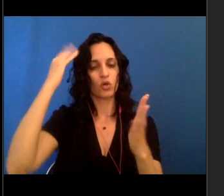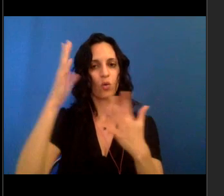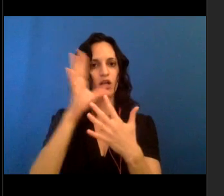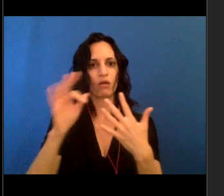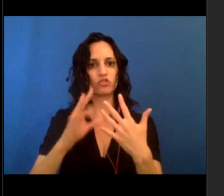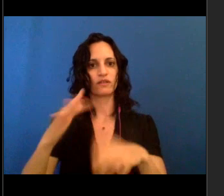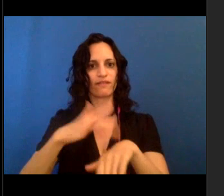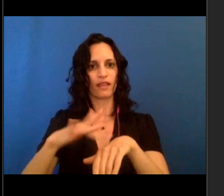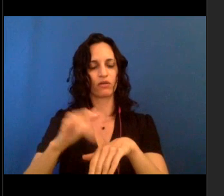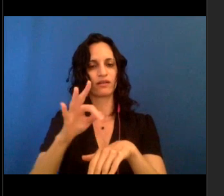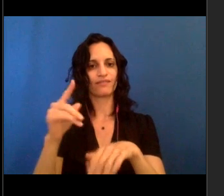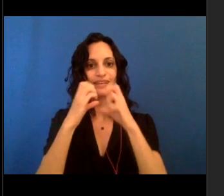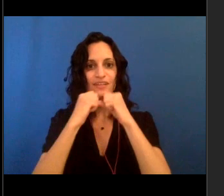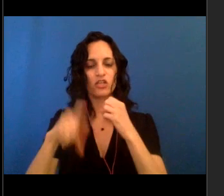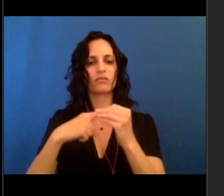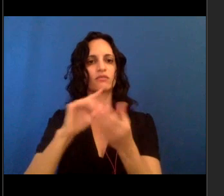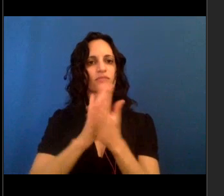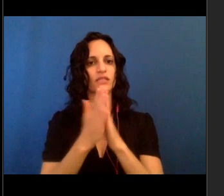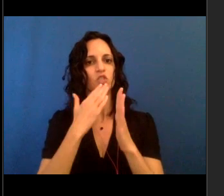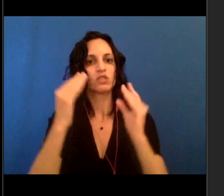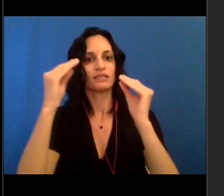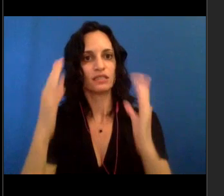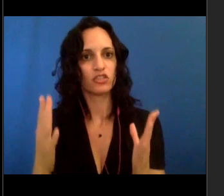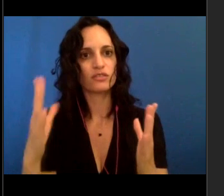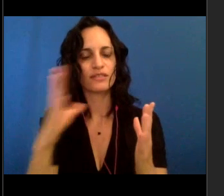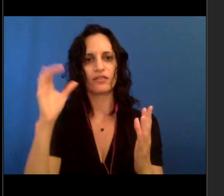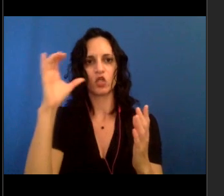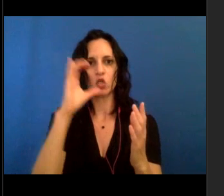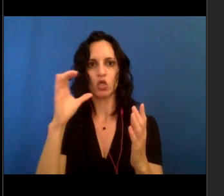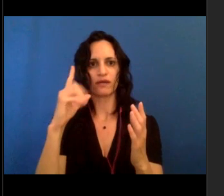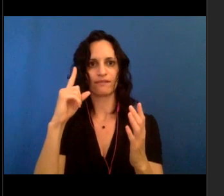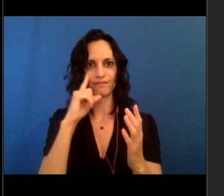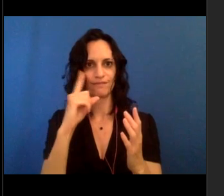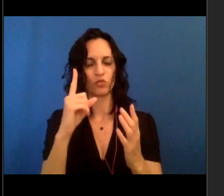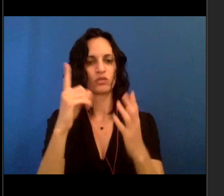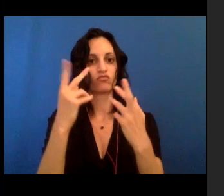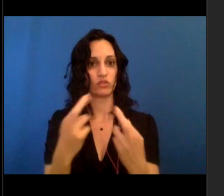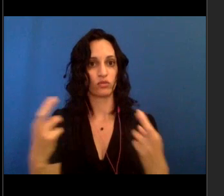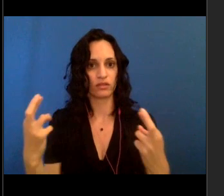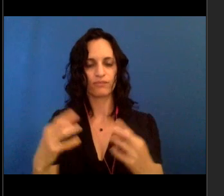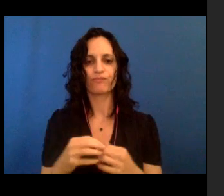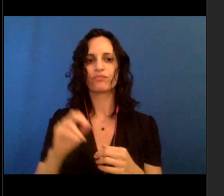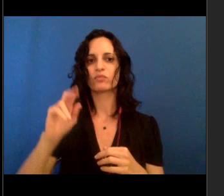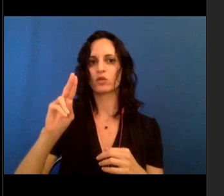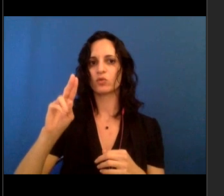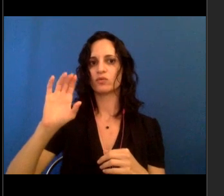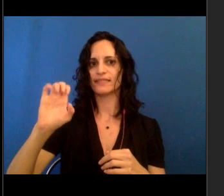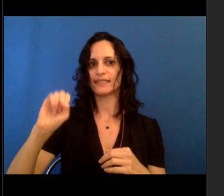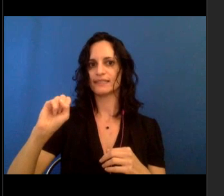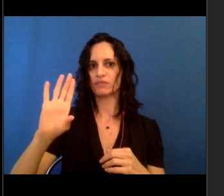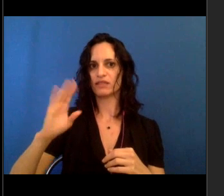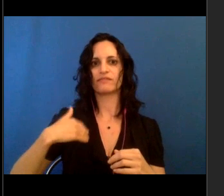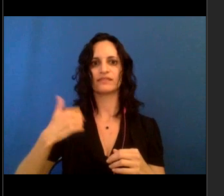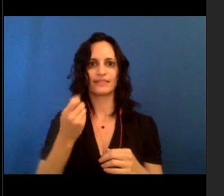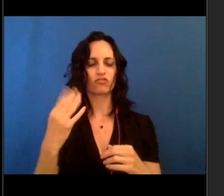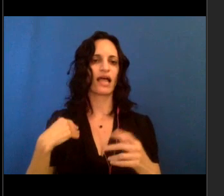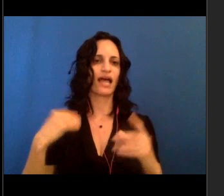being good teachers and want to seek those resources out. At UCSB, we have a couple of different ones. So we have instructional